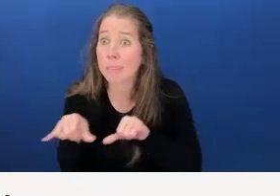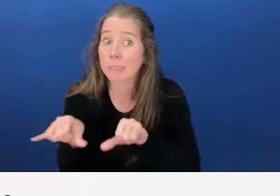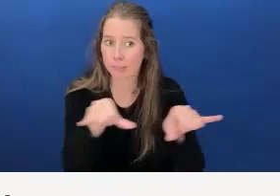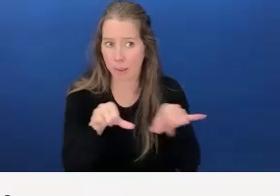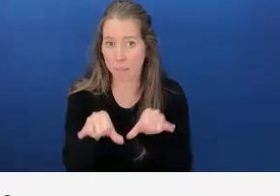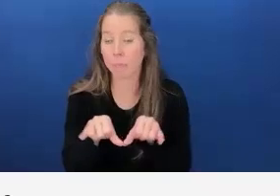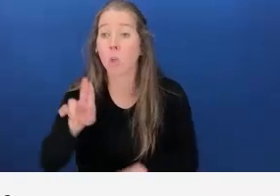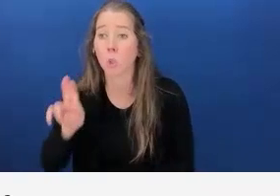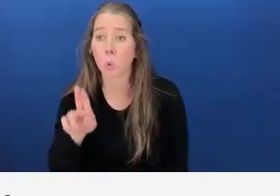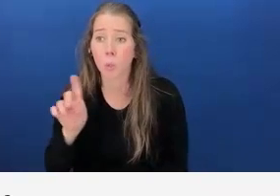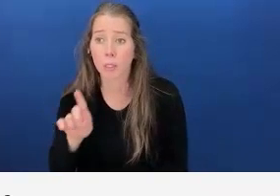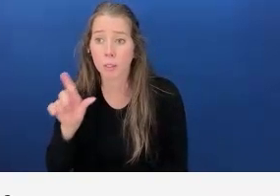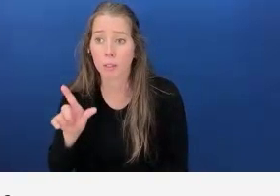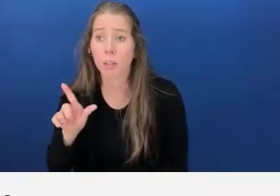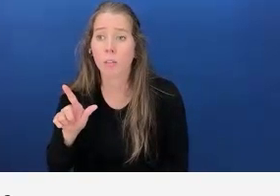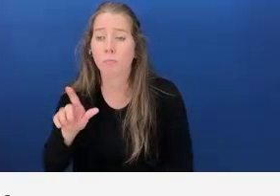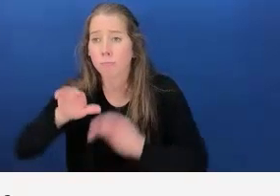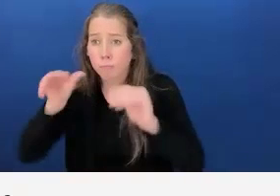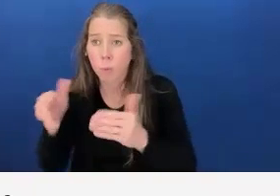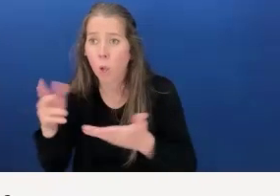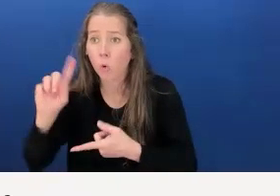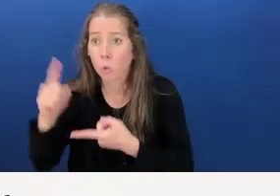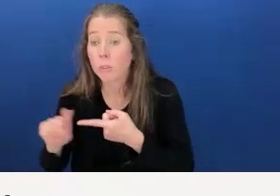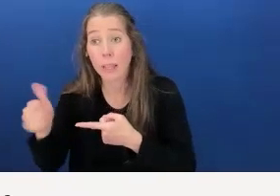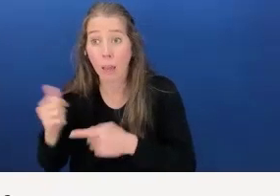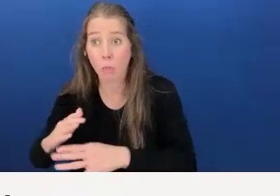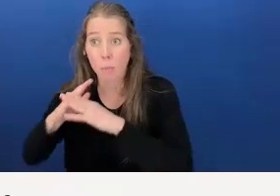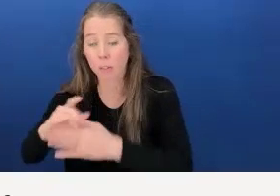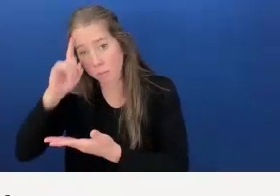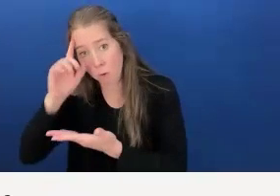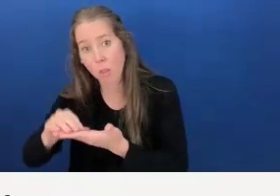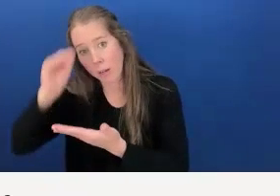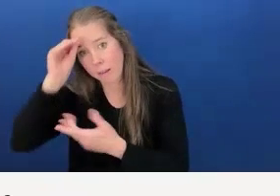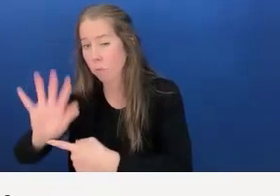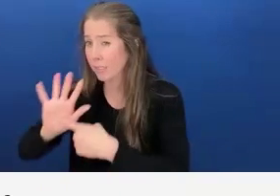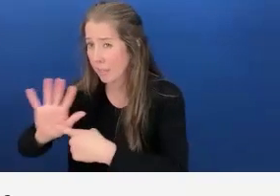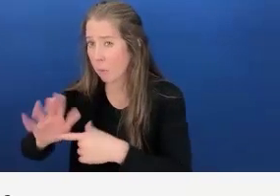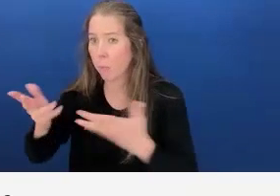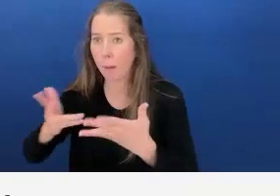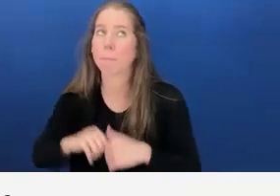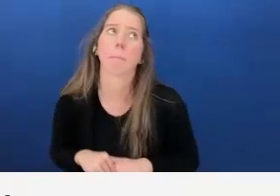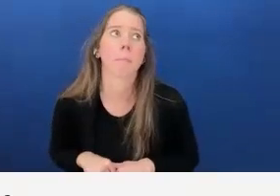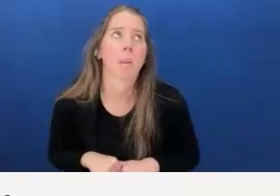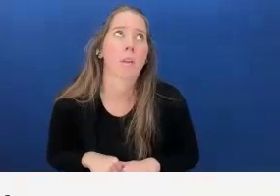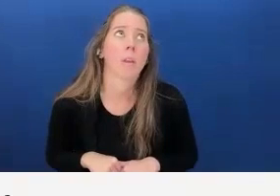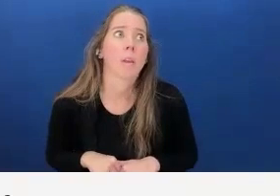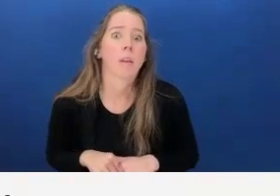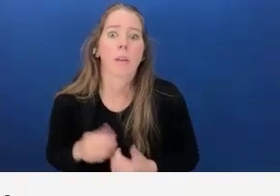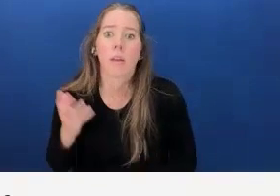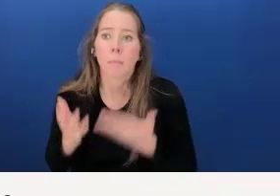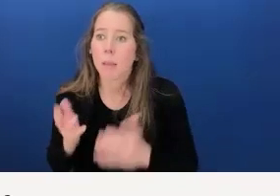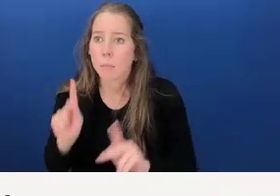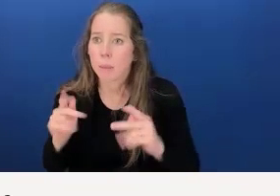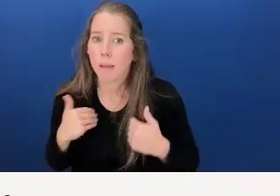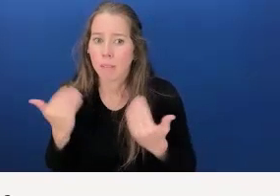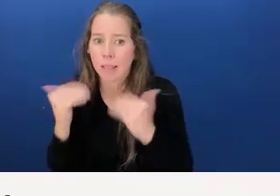UDL looks at reducing other barriers to learning. So for example, those that may have limited or